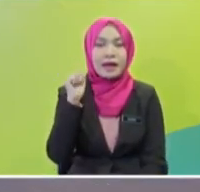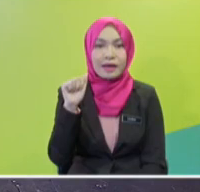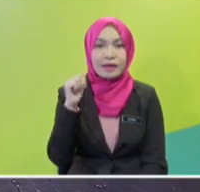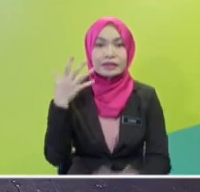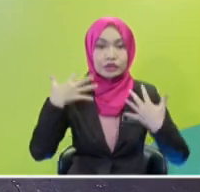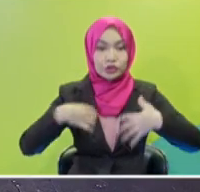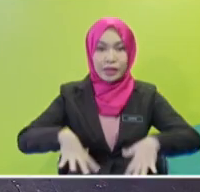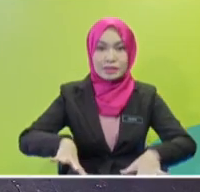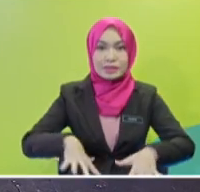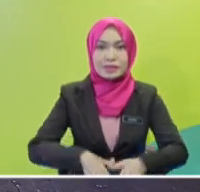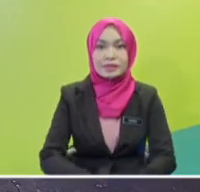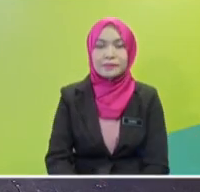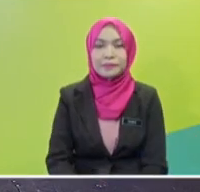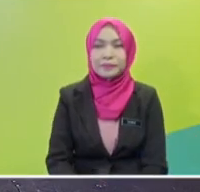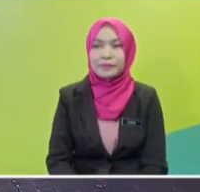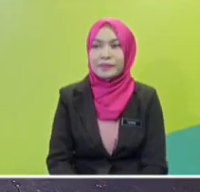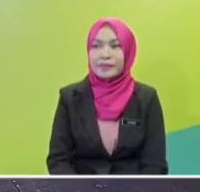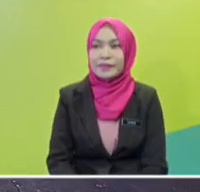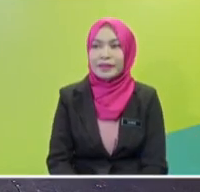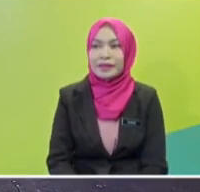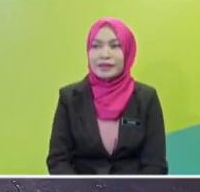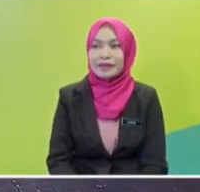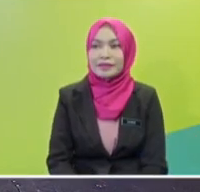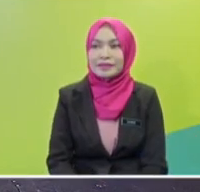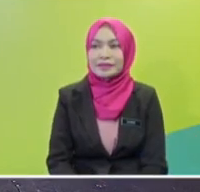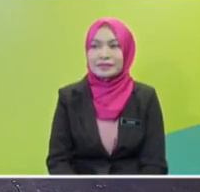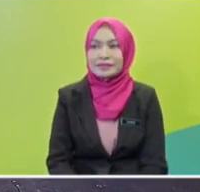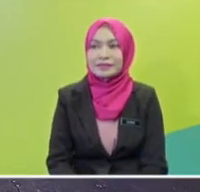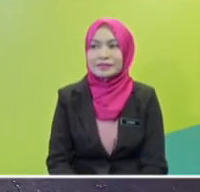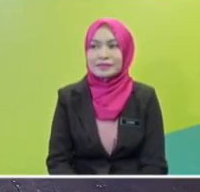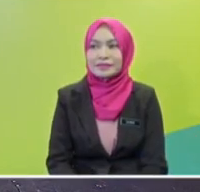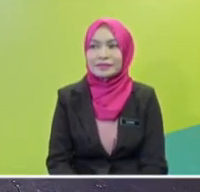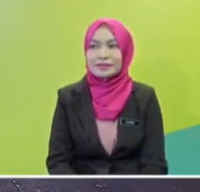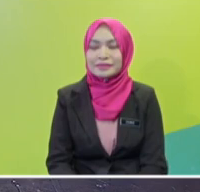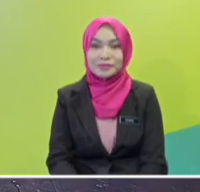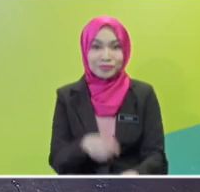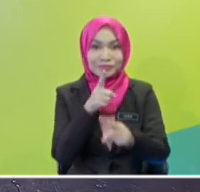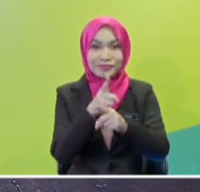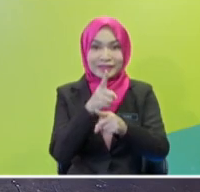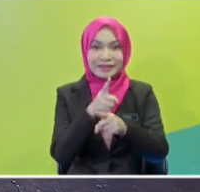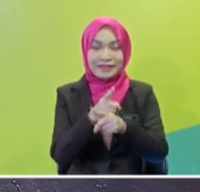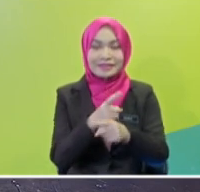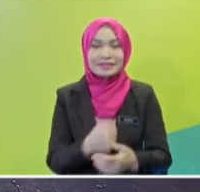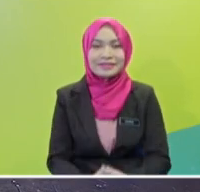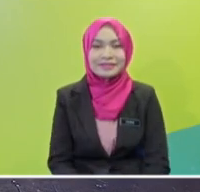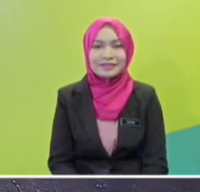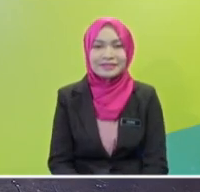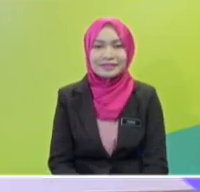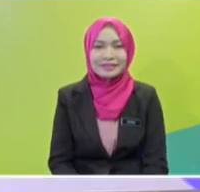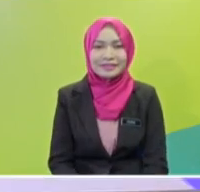So, like this? Yeah. Is this correct? Yes, correct. Mm. Okay. This is a